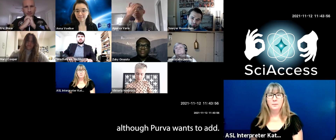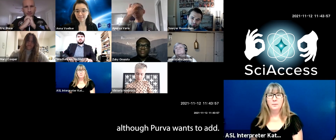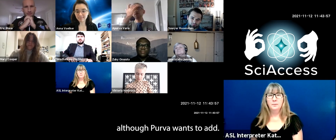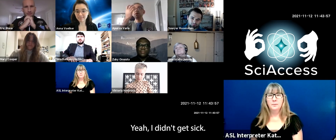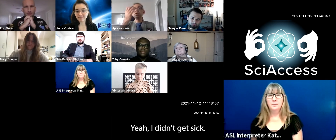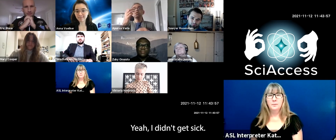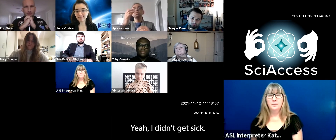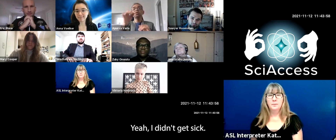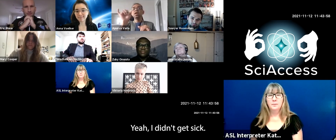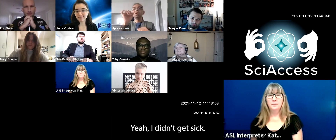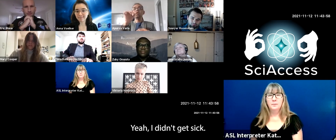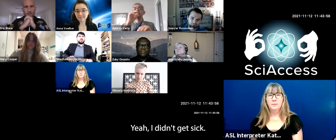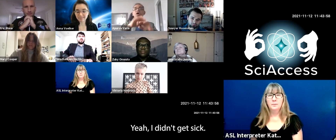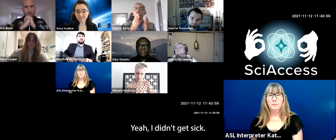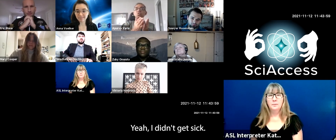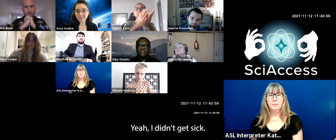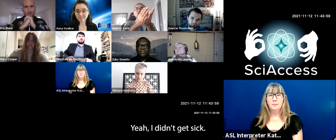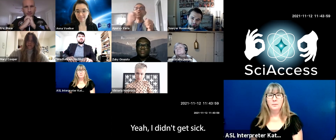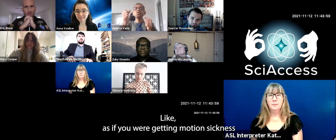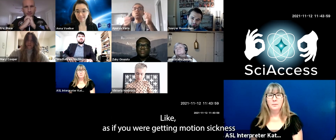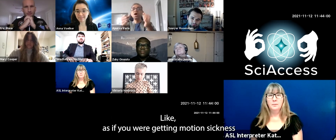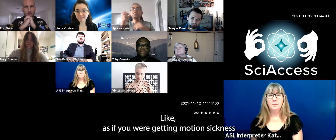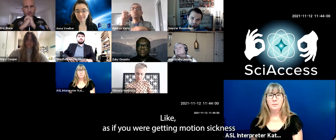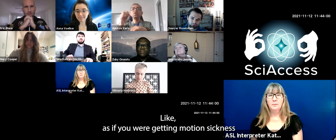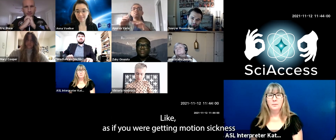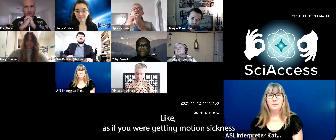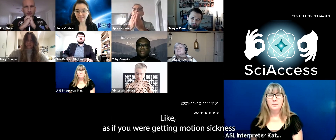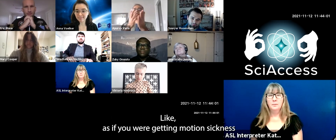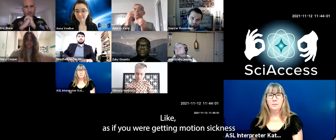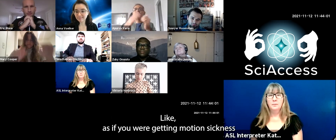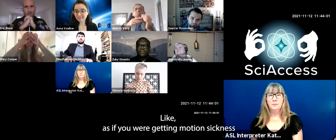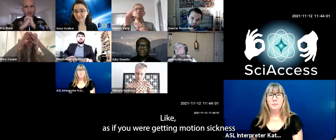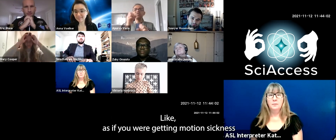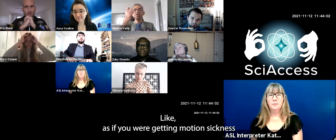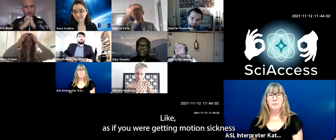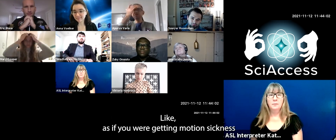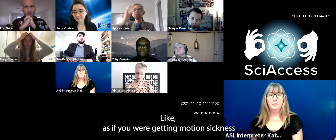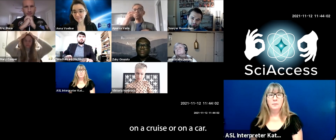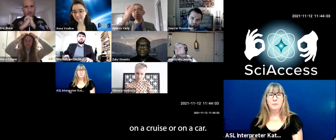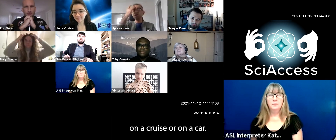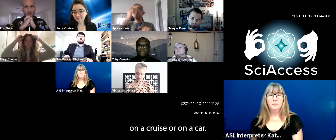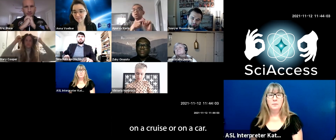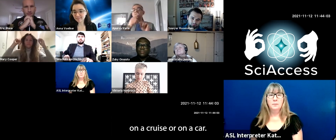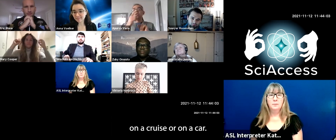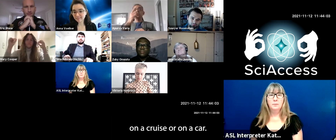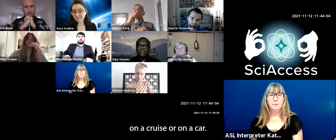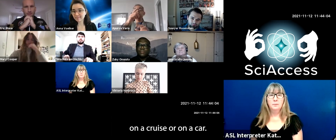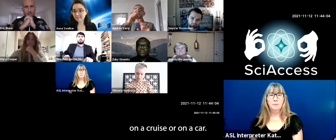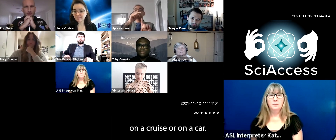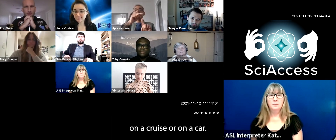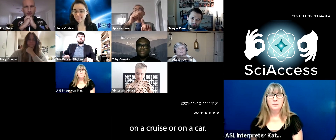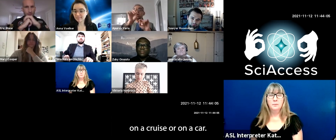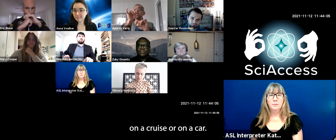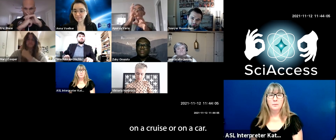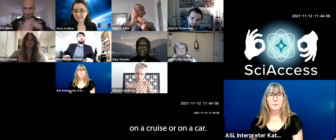to add, yeah, I didn't get sick, like as if you were getting motion sickness on a cruise